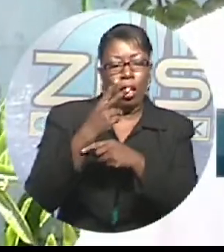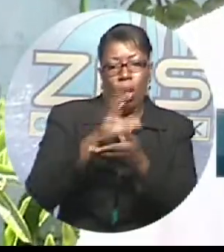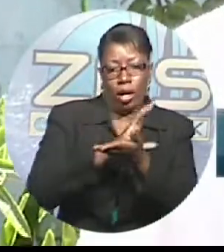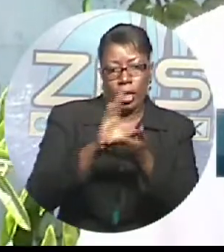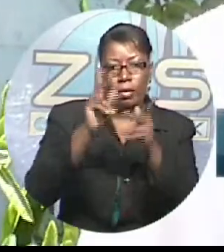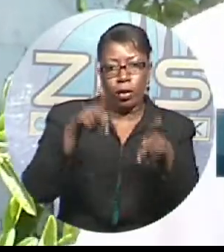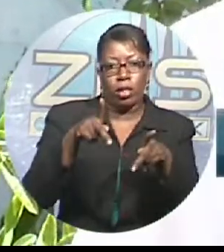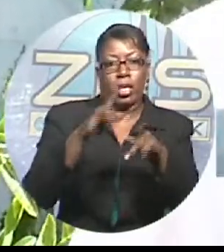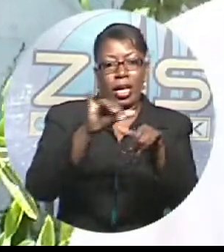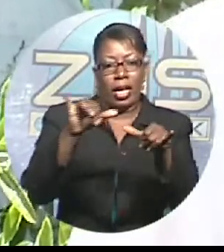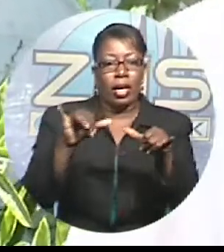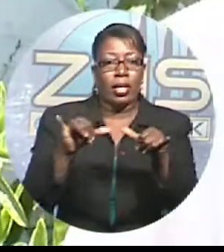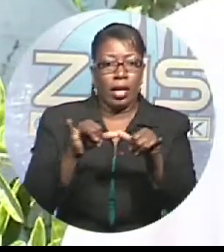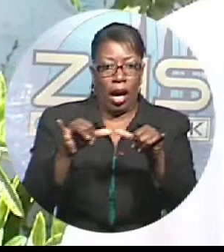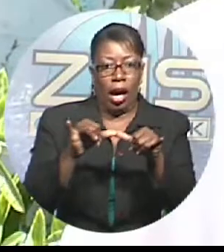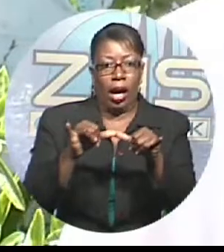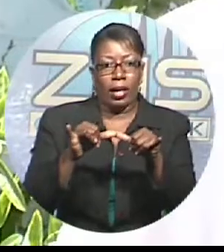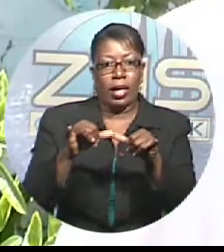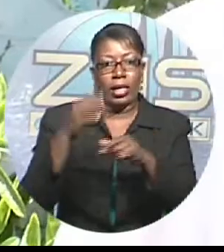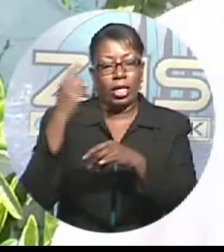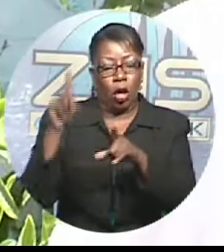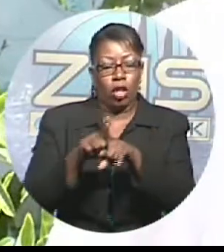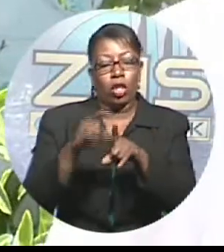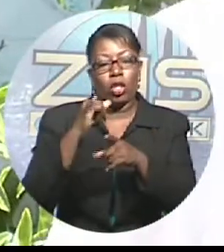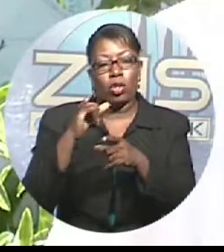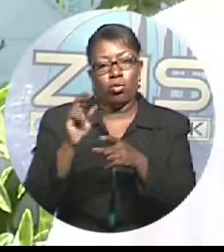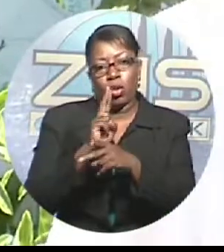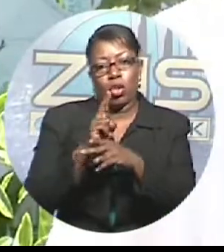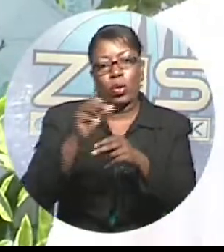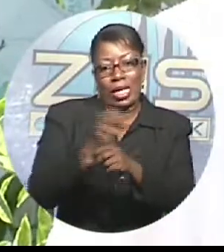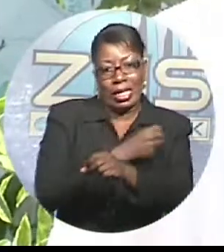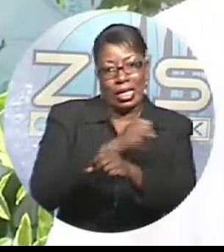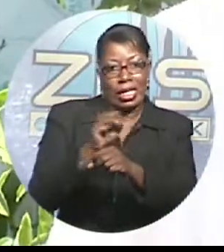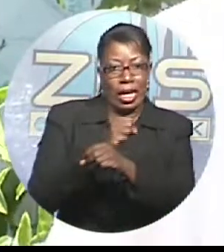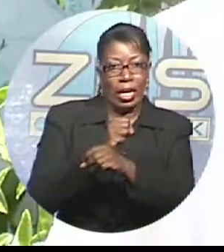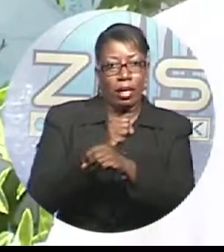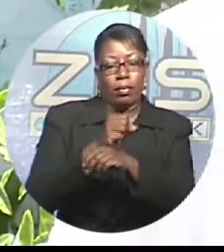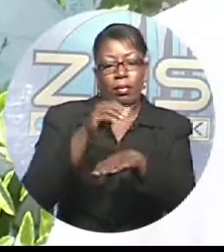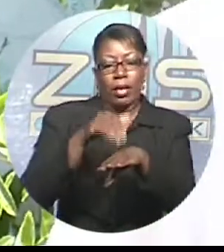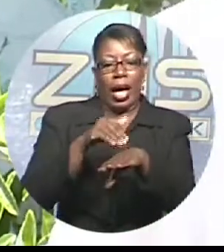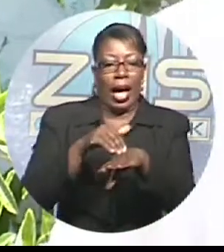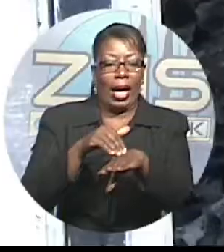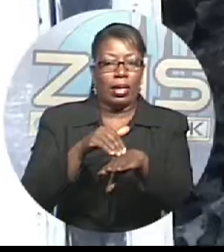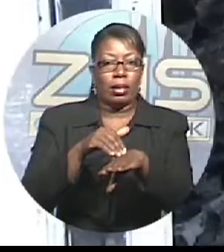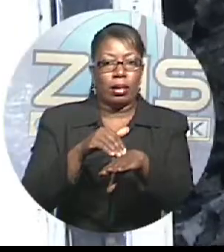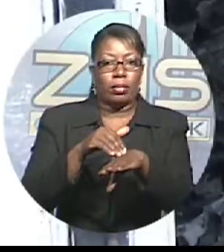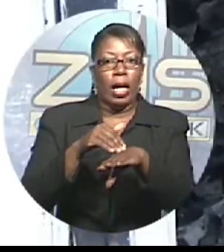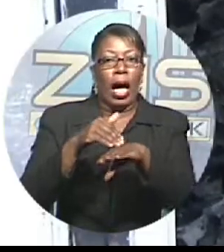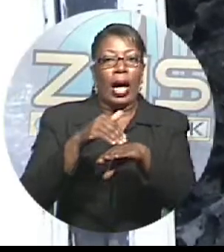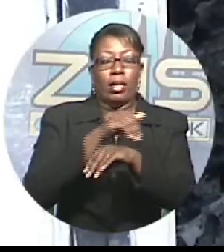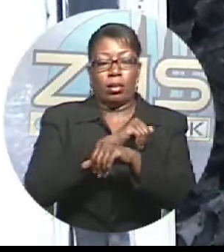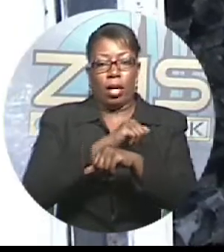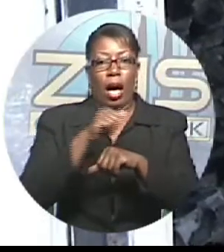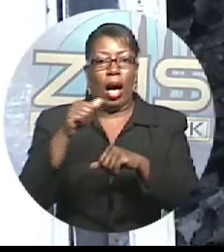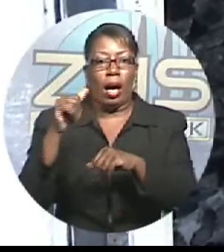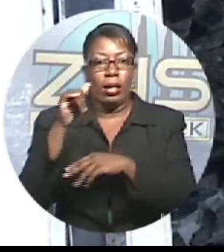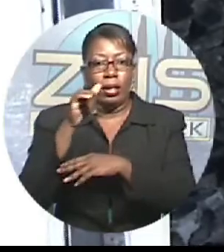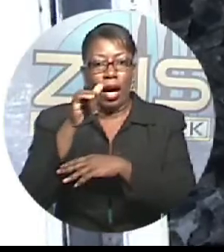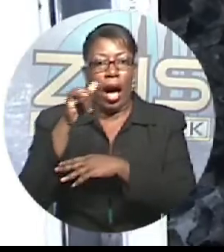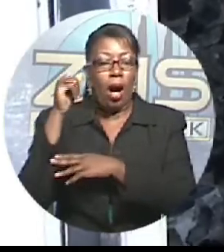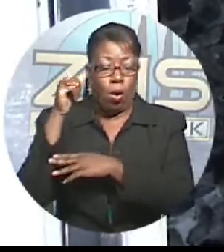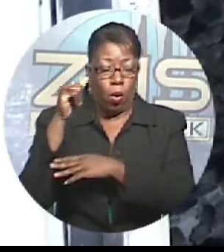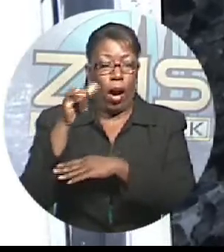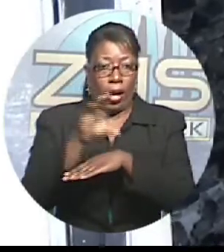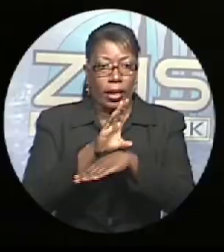And he used to sing a lot on karaoke out by the Awaki. And stuff like that, but he is a very nice man. Superintendent Evans and his team have become